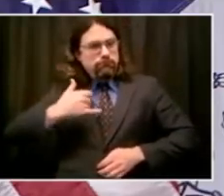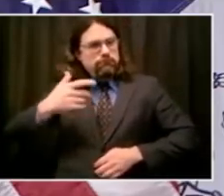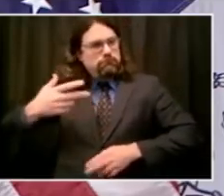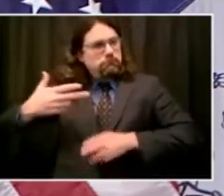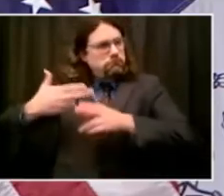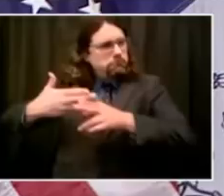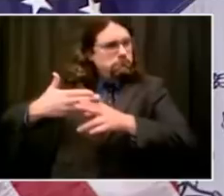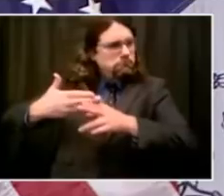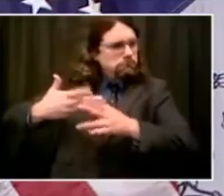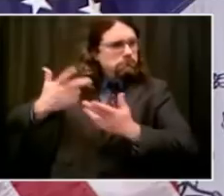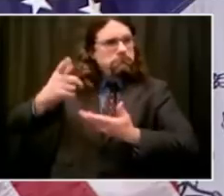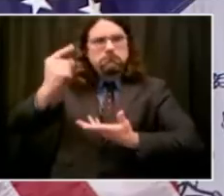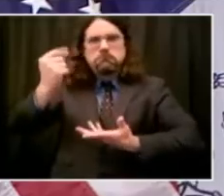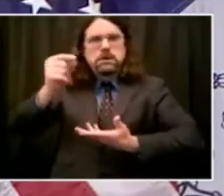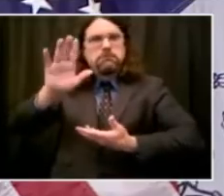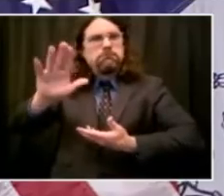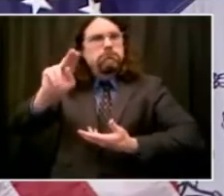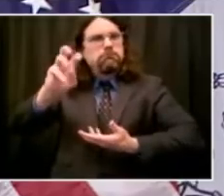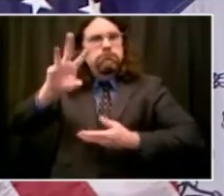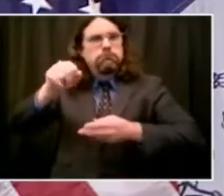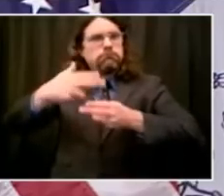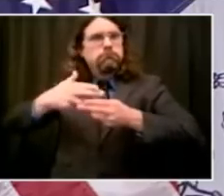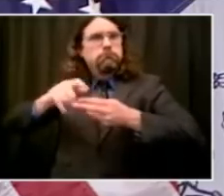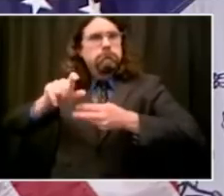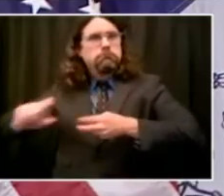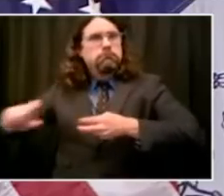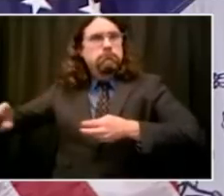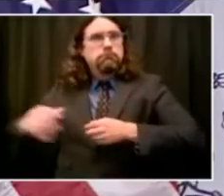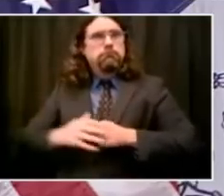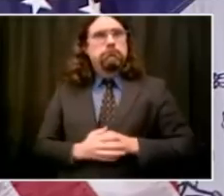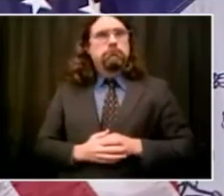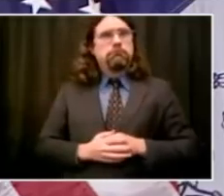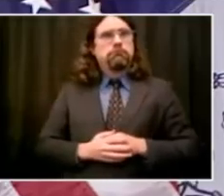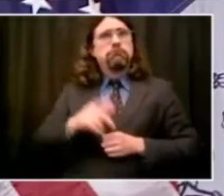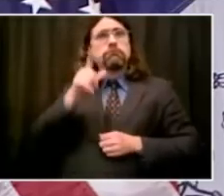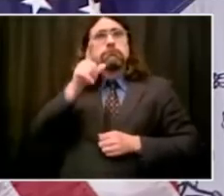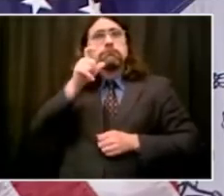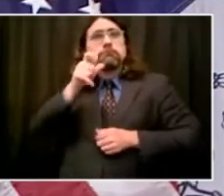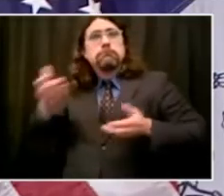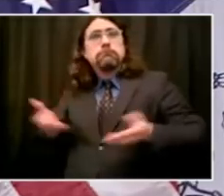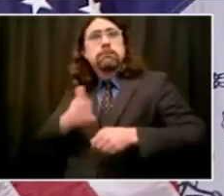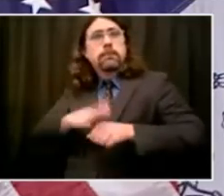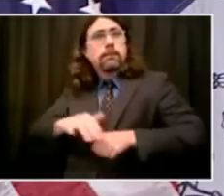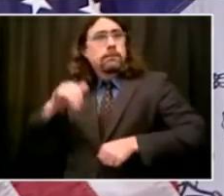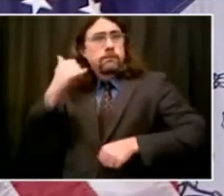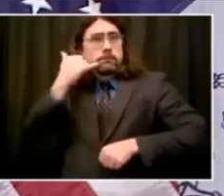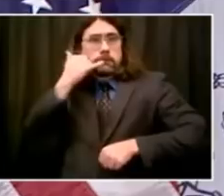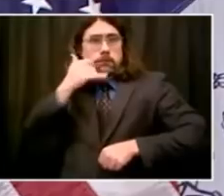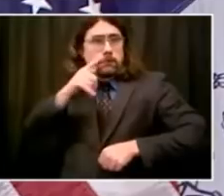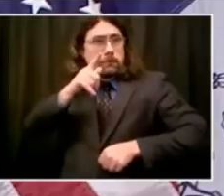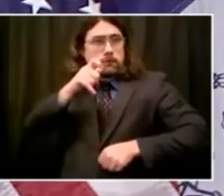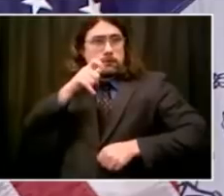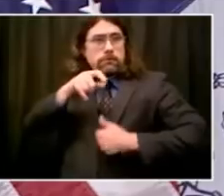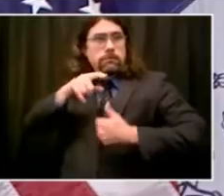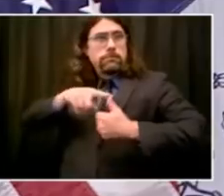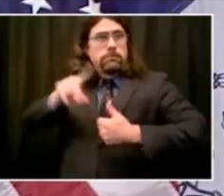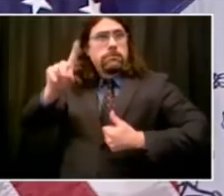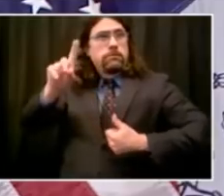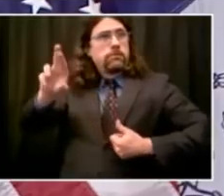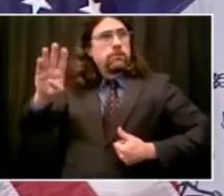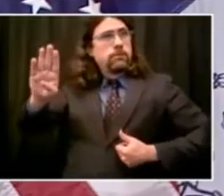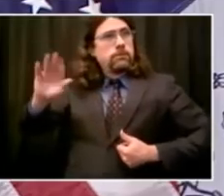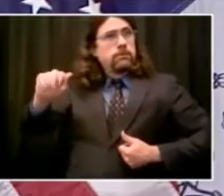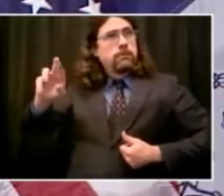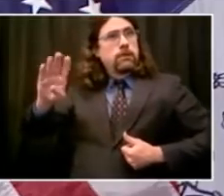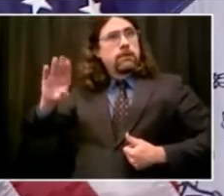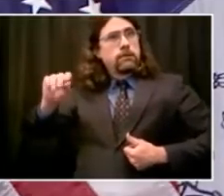have Health Commissioner Dr. Barbeau, President and CEO of Health and Hospitals Dr. Katz, Senior Advisor Dr. Varma,